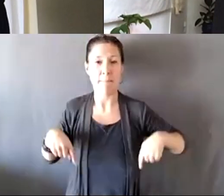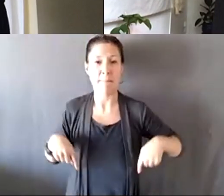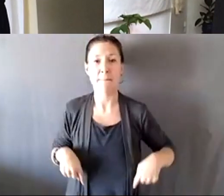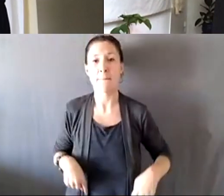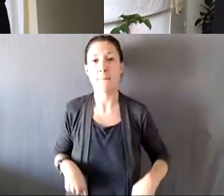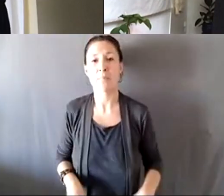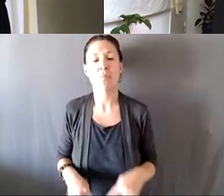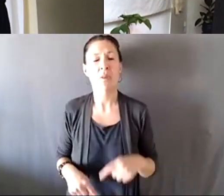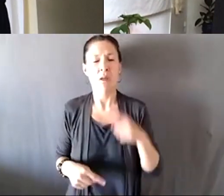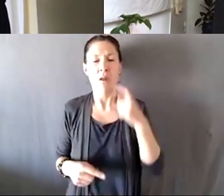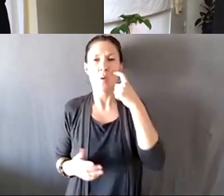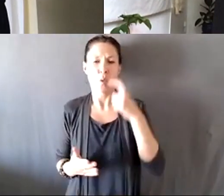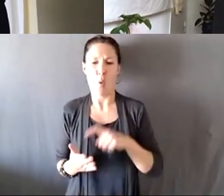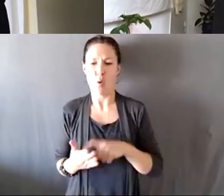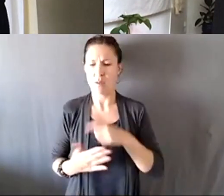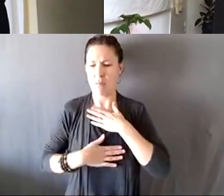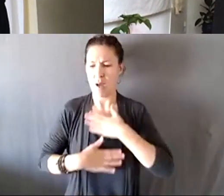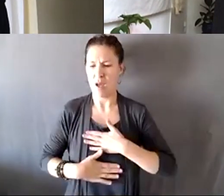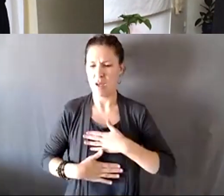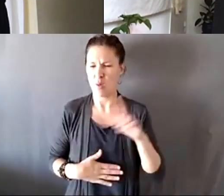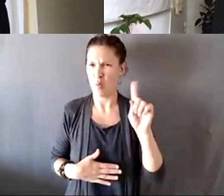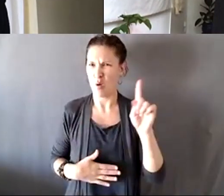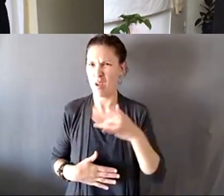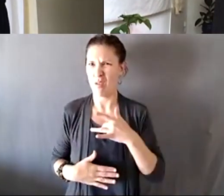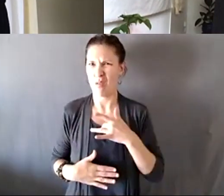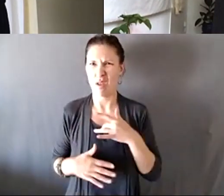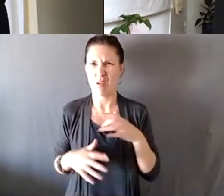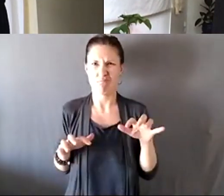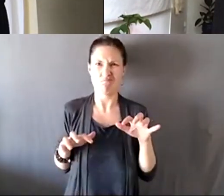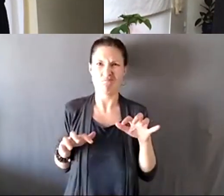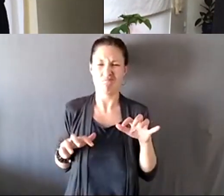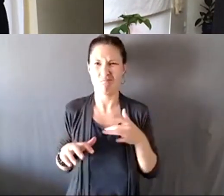and breathing into that part,